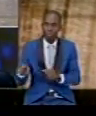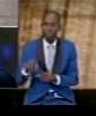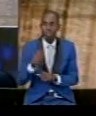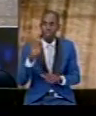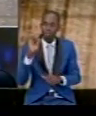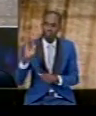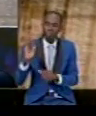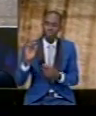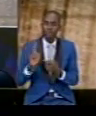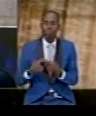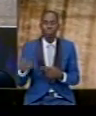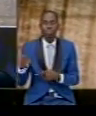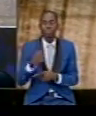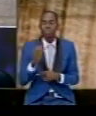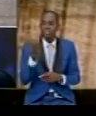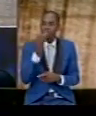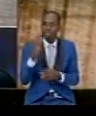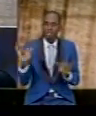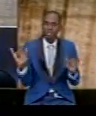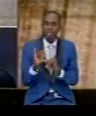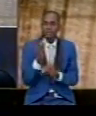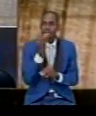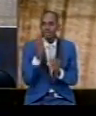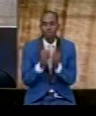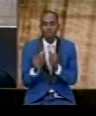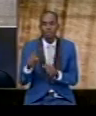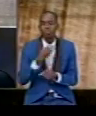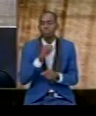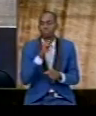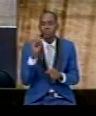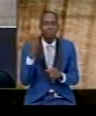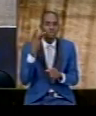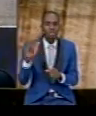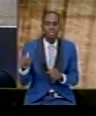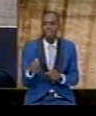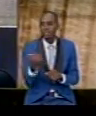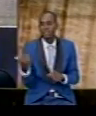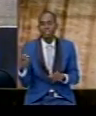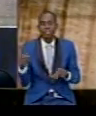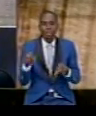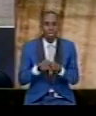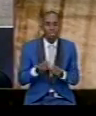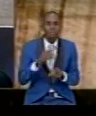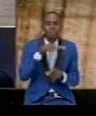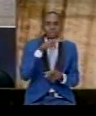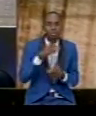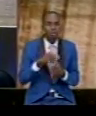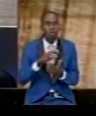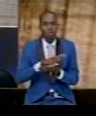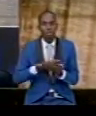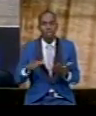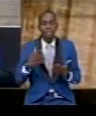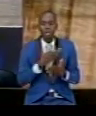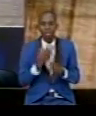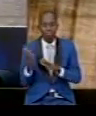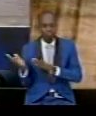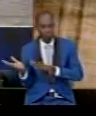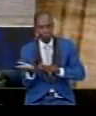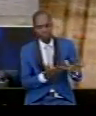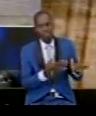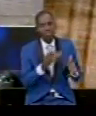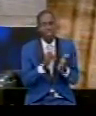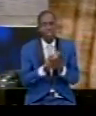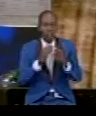them he did not count anything common or unclean and he abandoned the